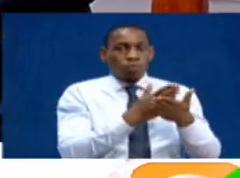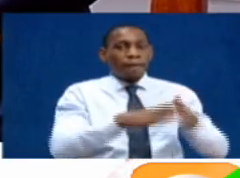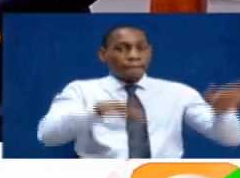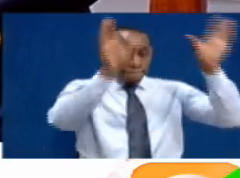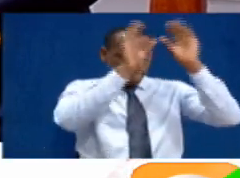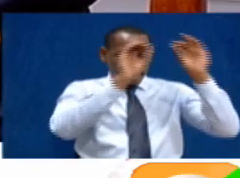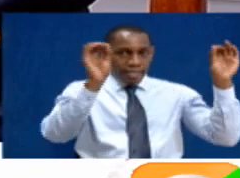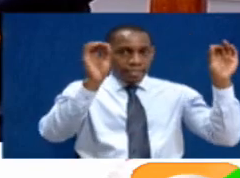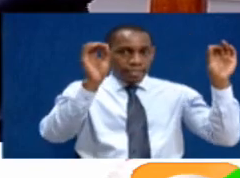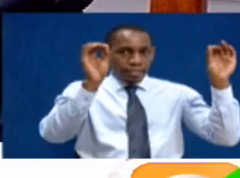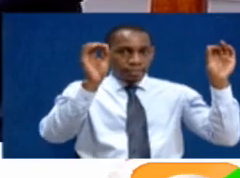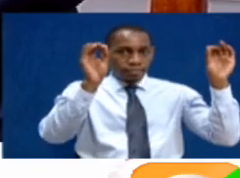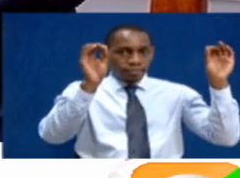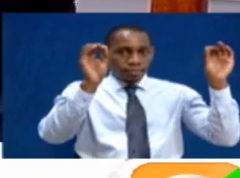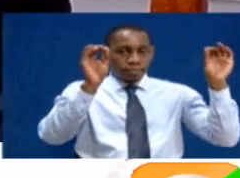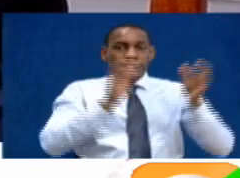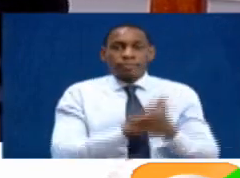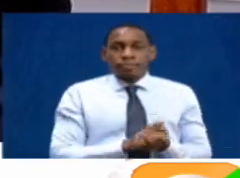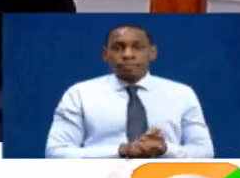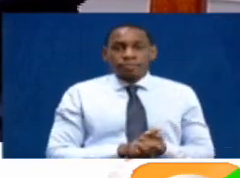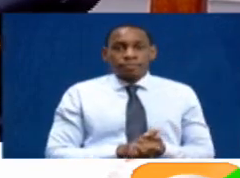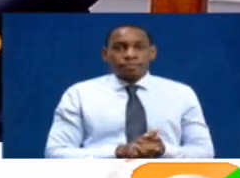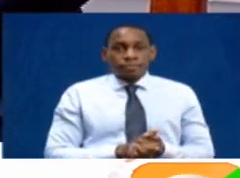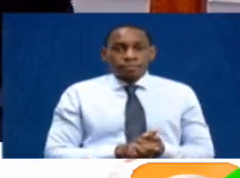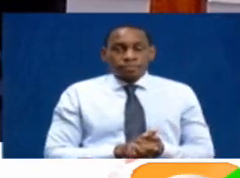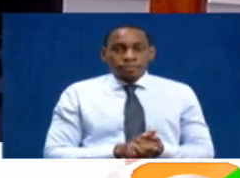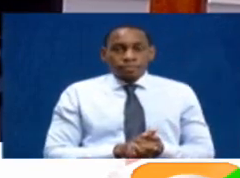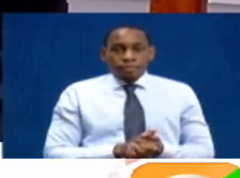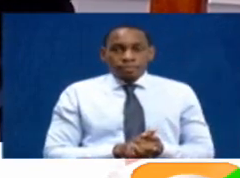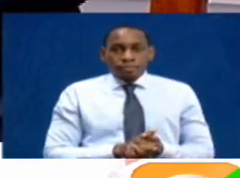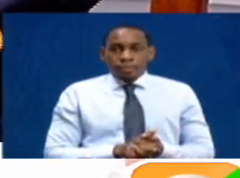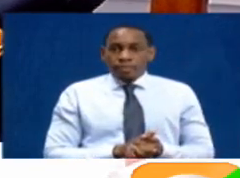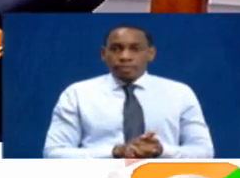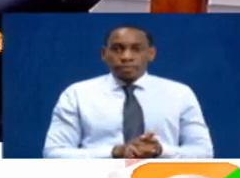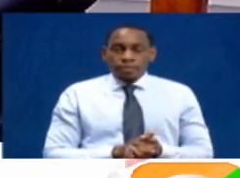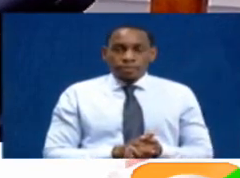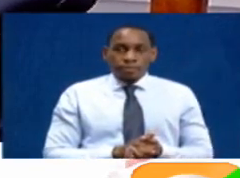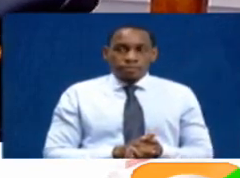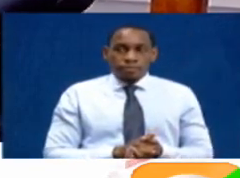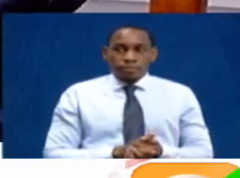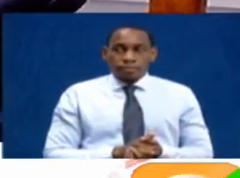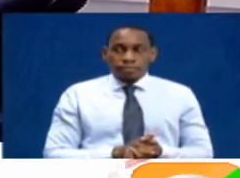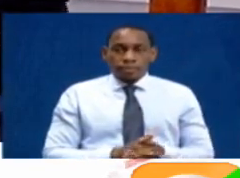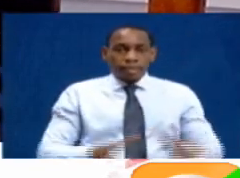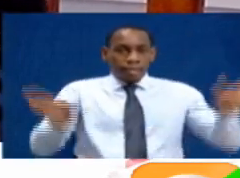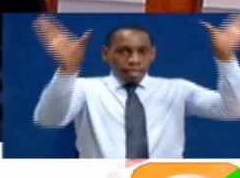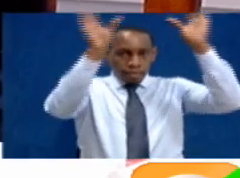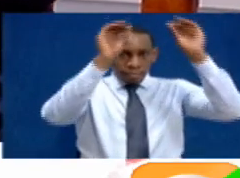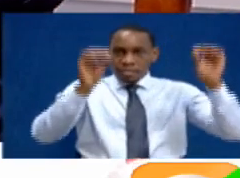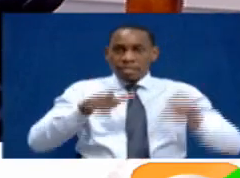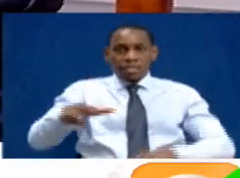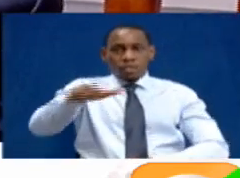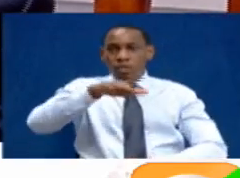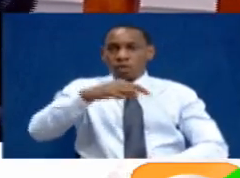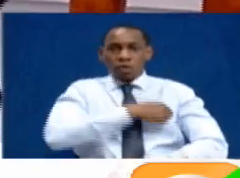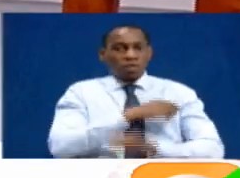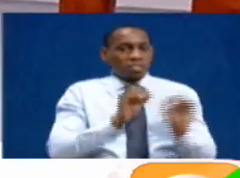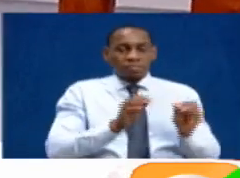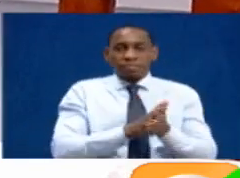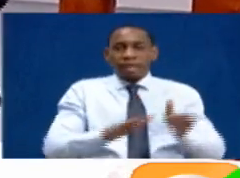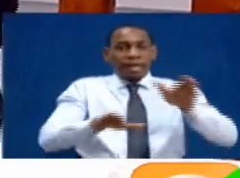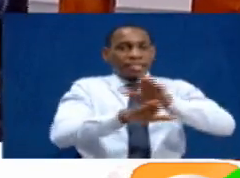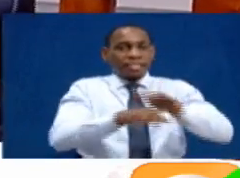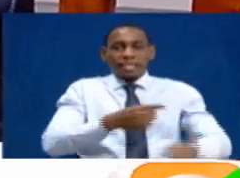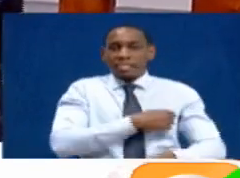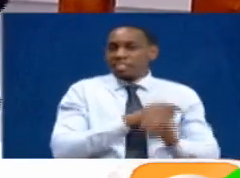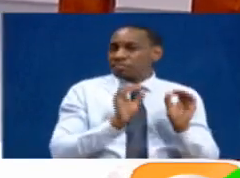state. A head of state is not a local chief. He's not an assistant